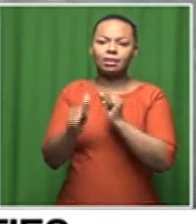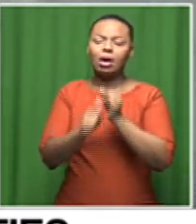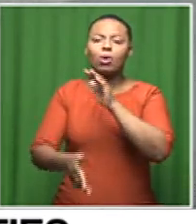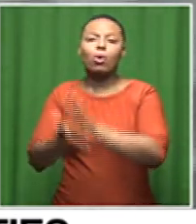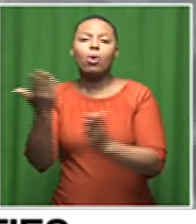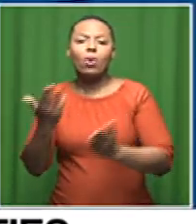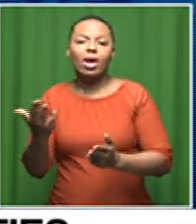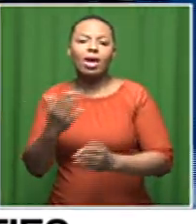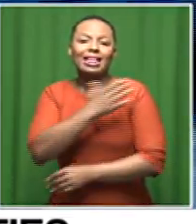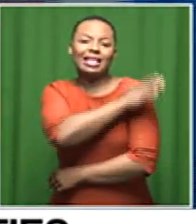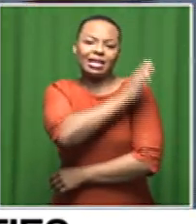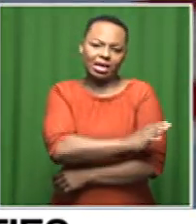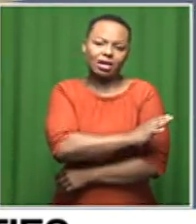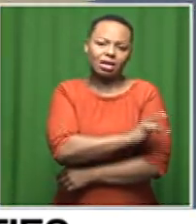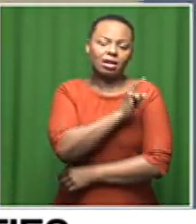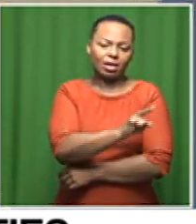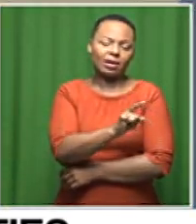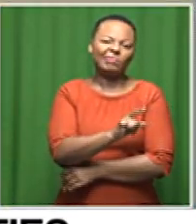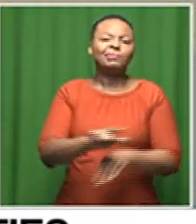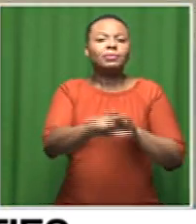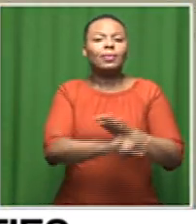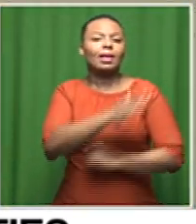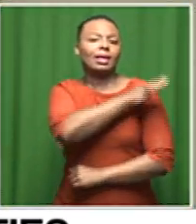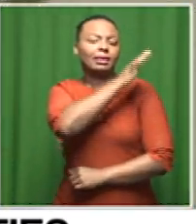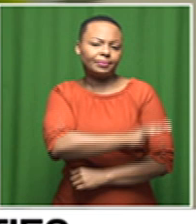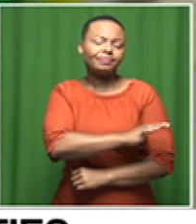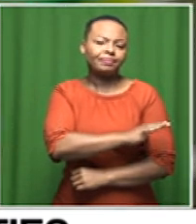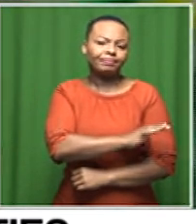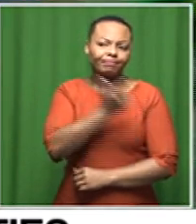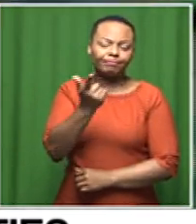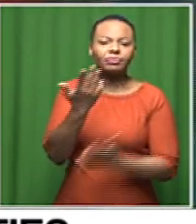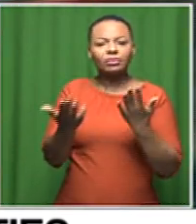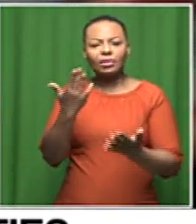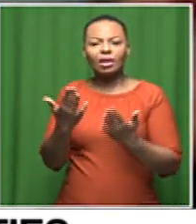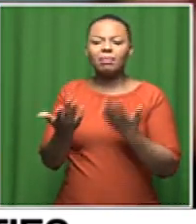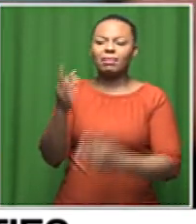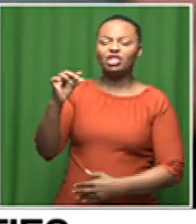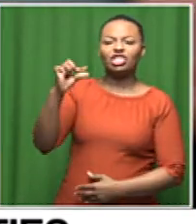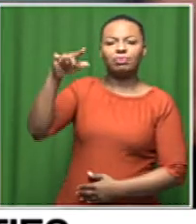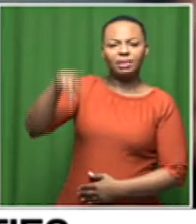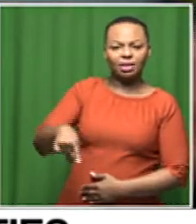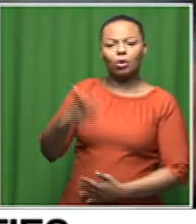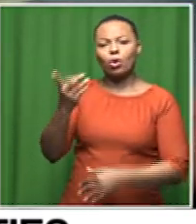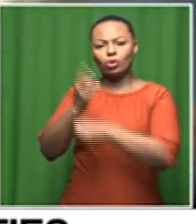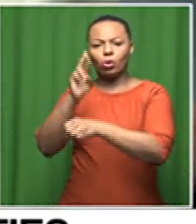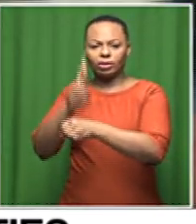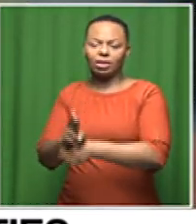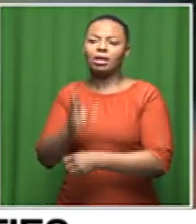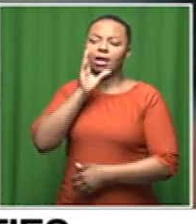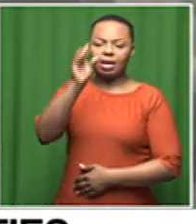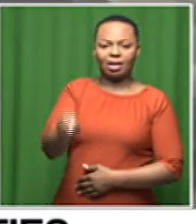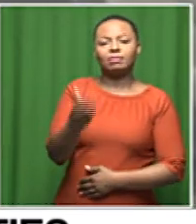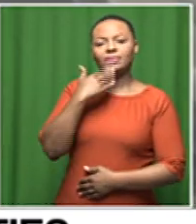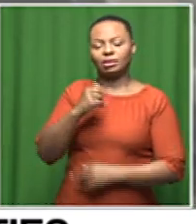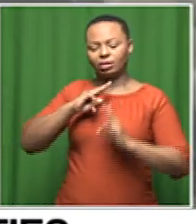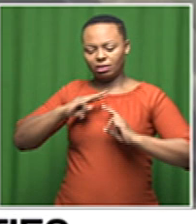clinic, or if funds do allow, maybe to see their local GP and try and get those things done. What should patients